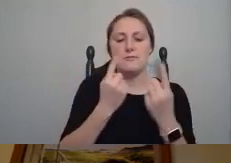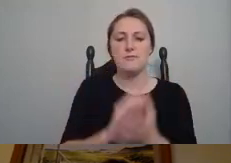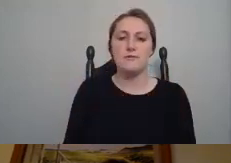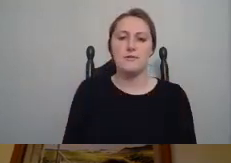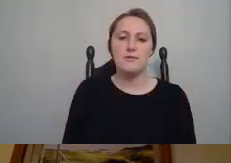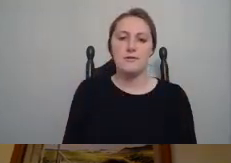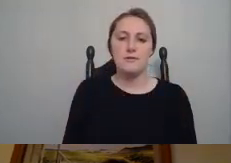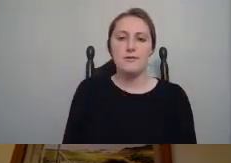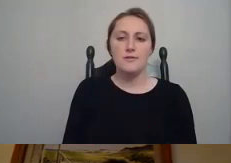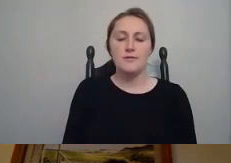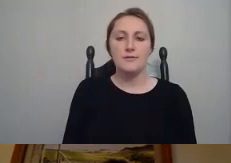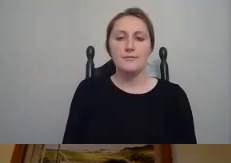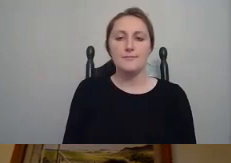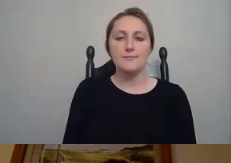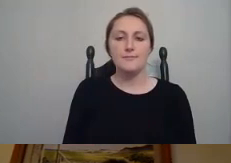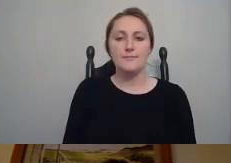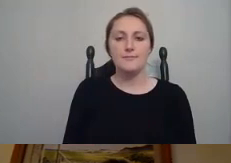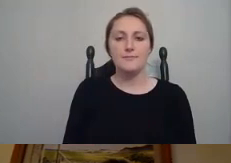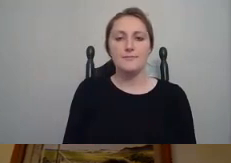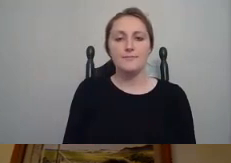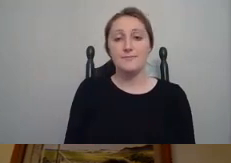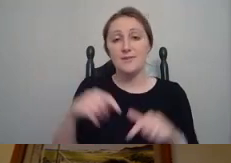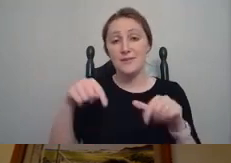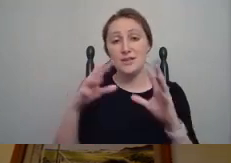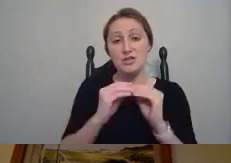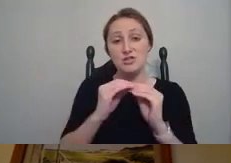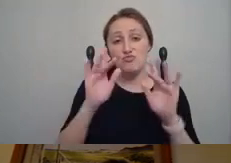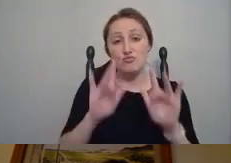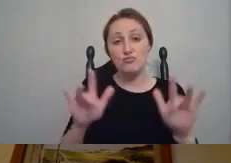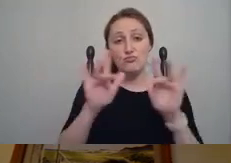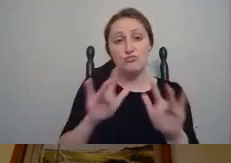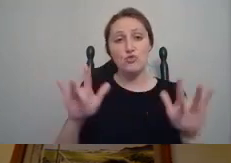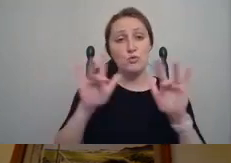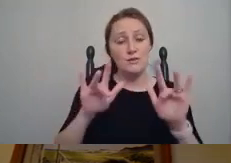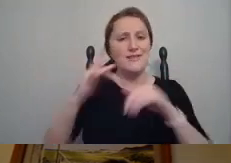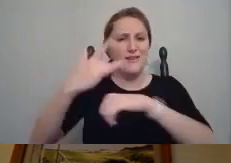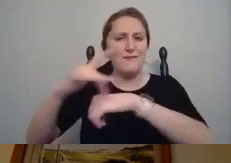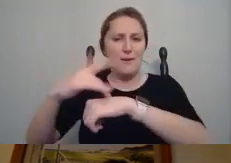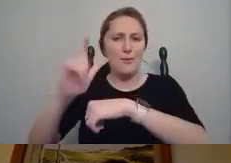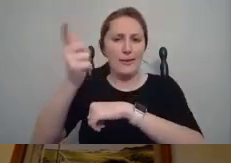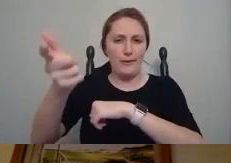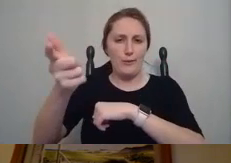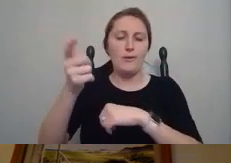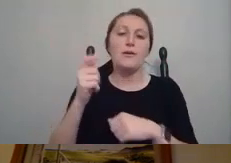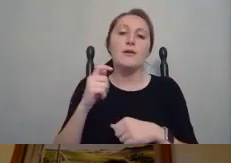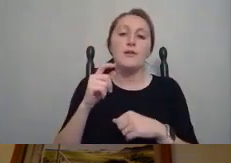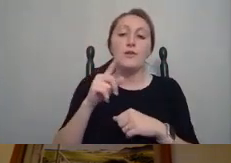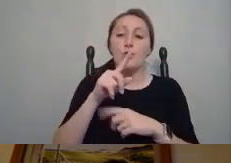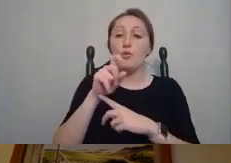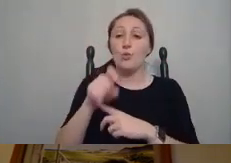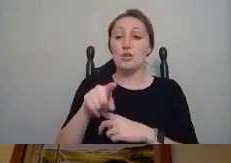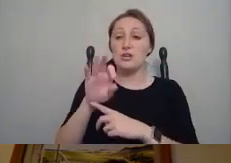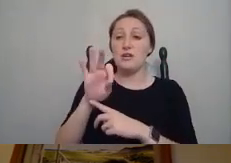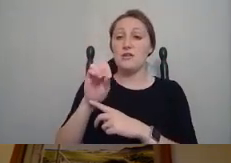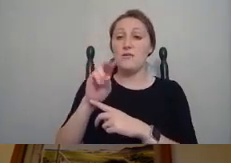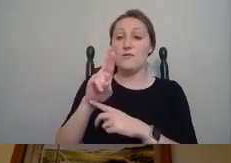I think this session is being recorded and available. The questions that are in the form,